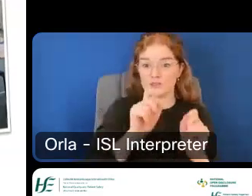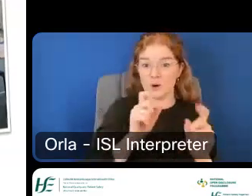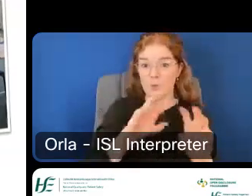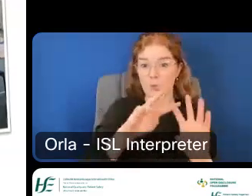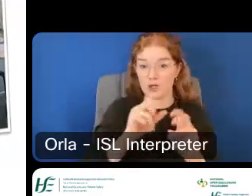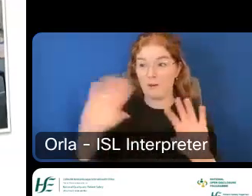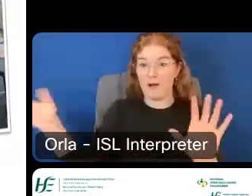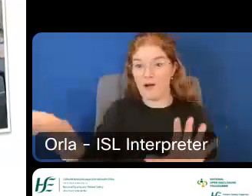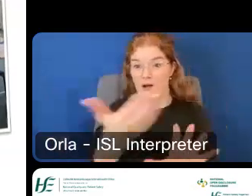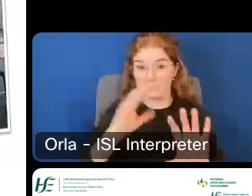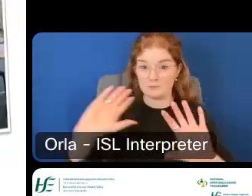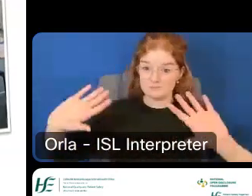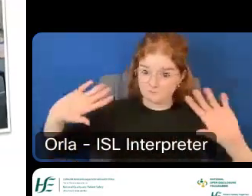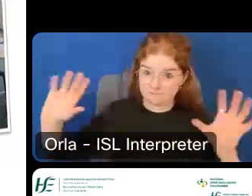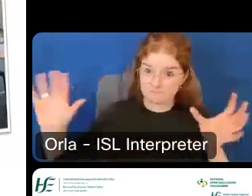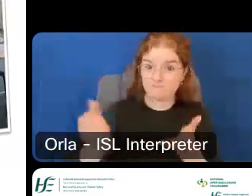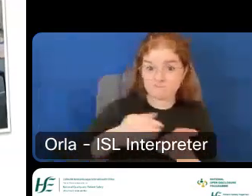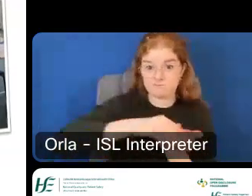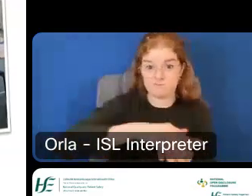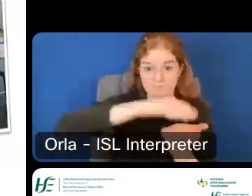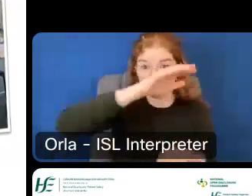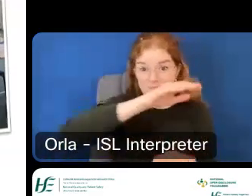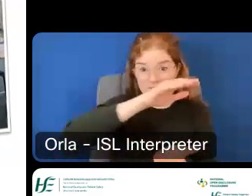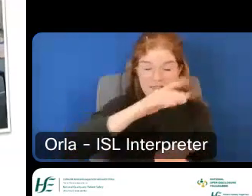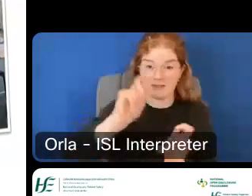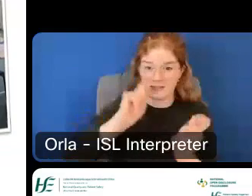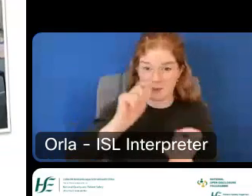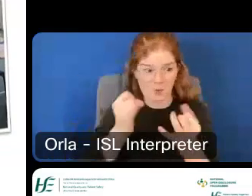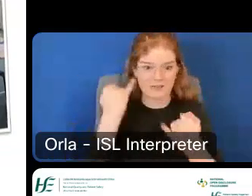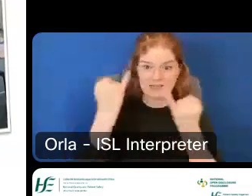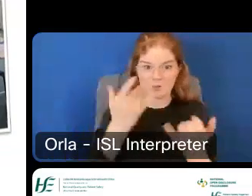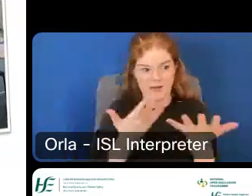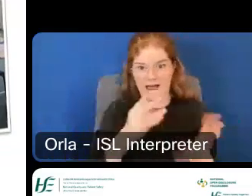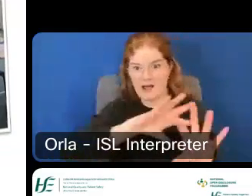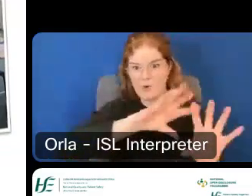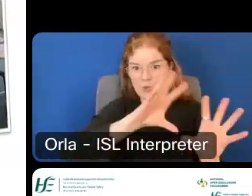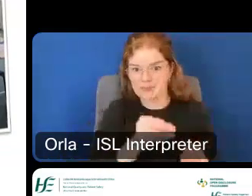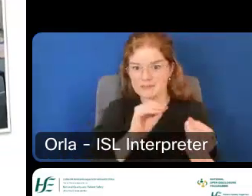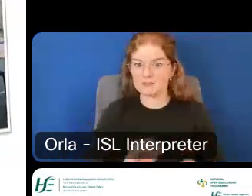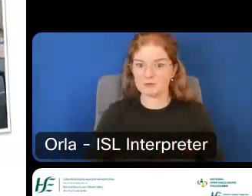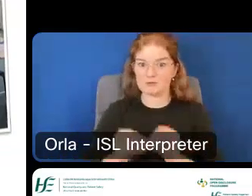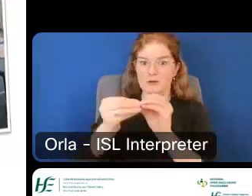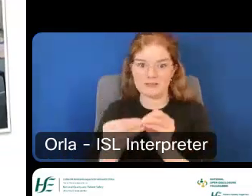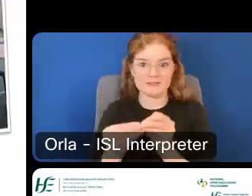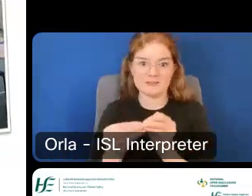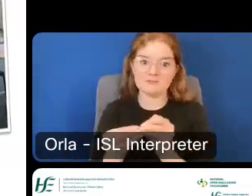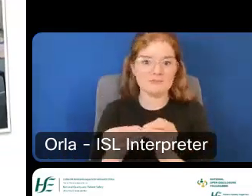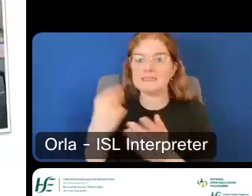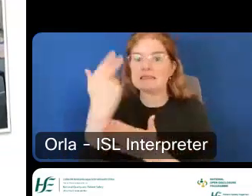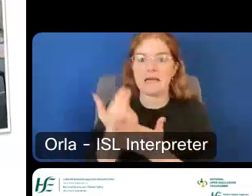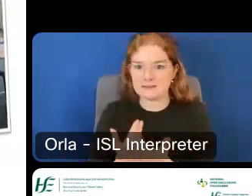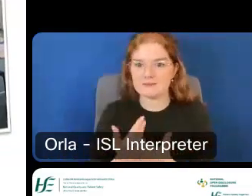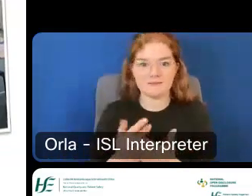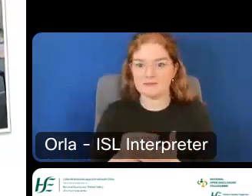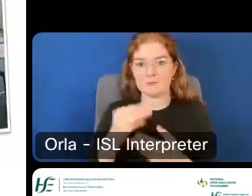to come together and figure out some ideas of how we were going to move this on to actual design and some